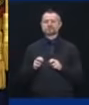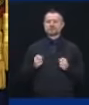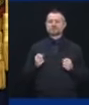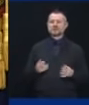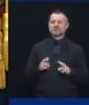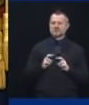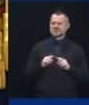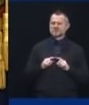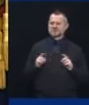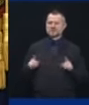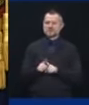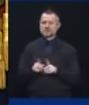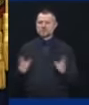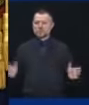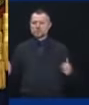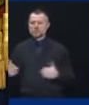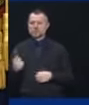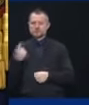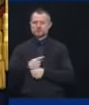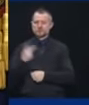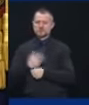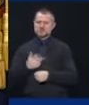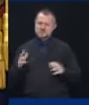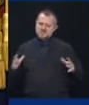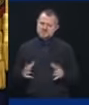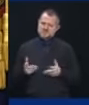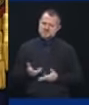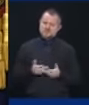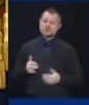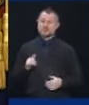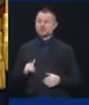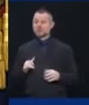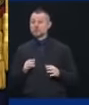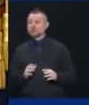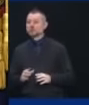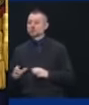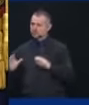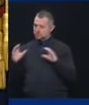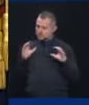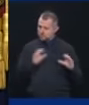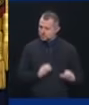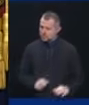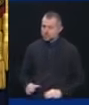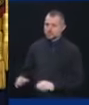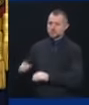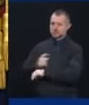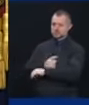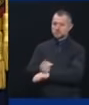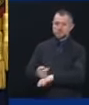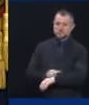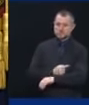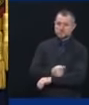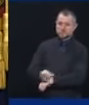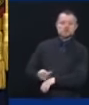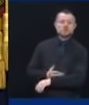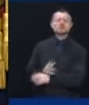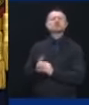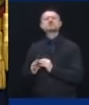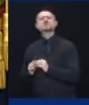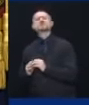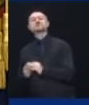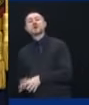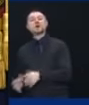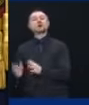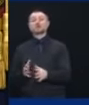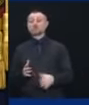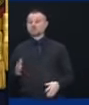for days and days and days. They literally go around the clock normally in meetings. None of